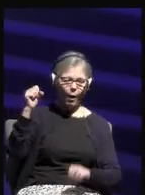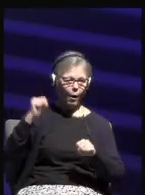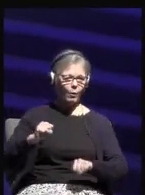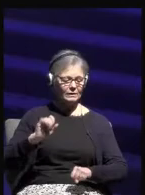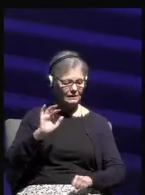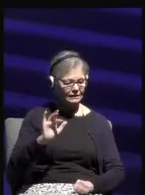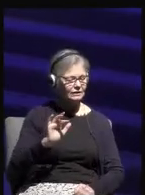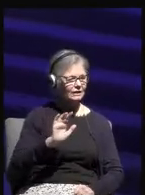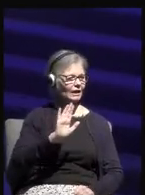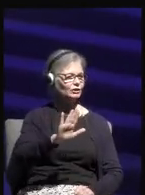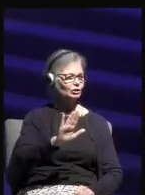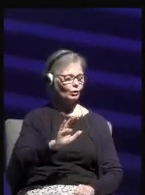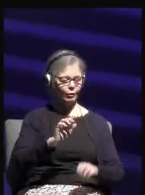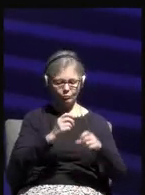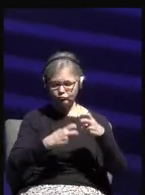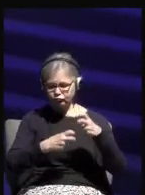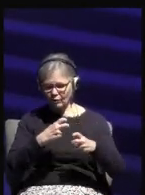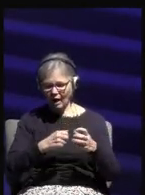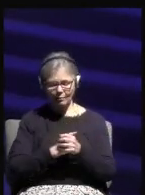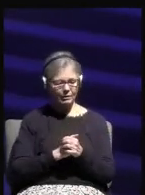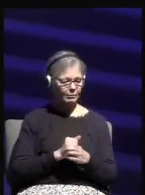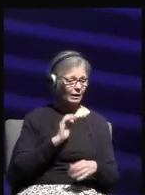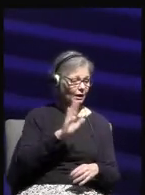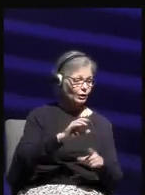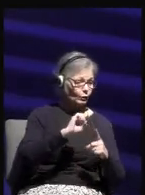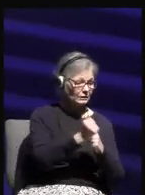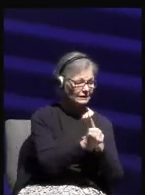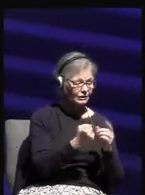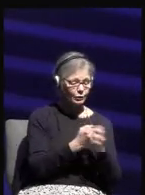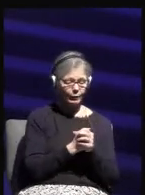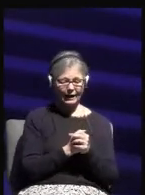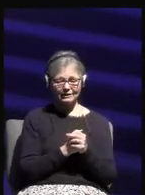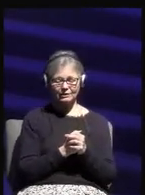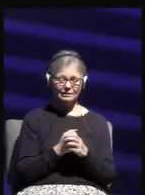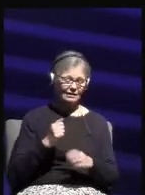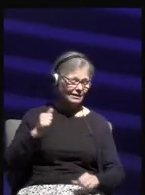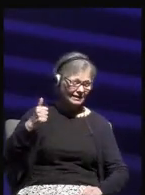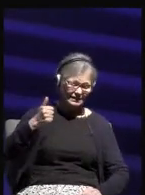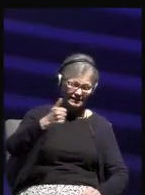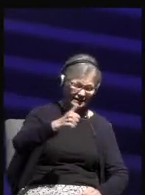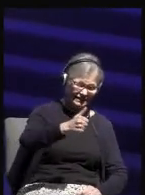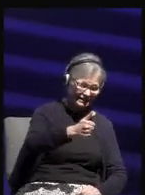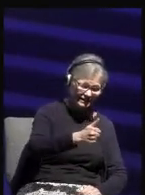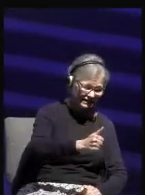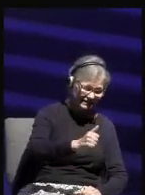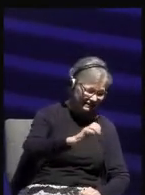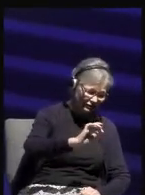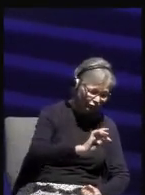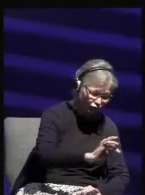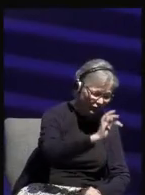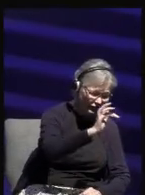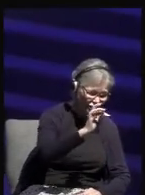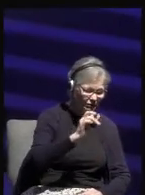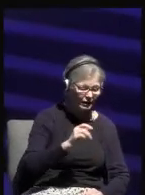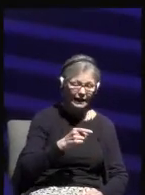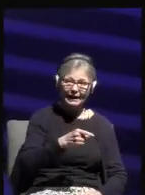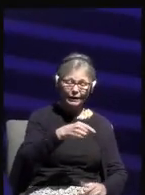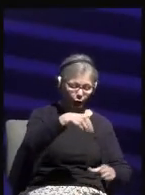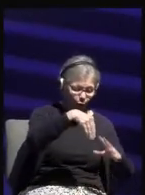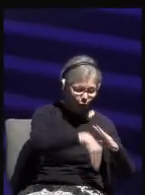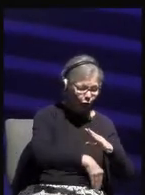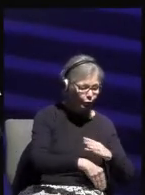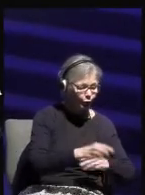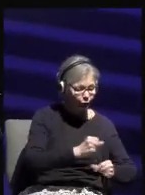every single person as to where they are. He'll reach down as far as he's got to go. He'll go to the dirt. He'll go